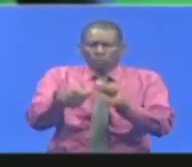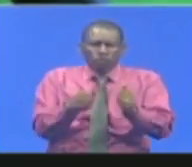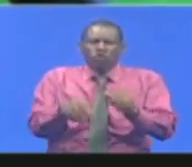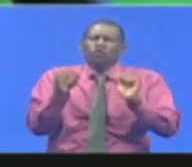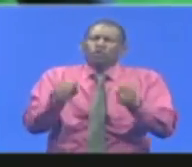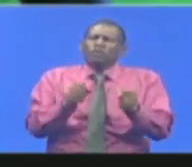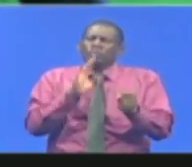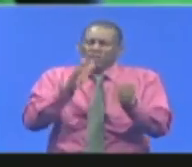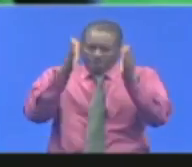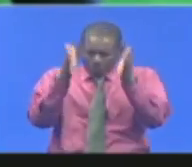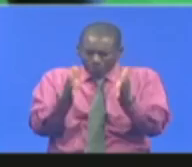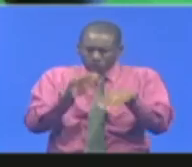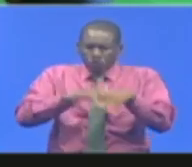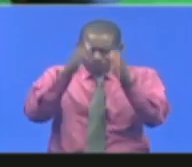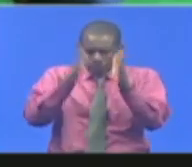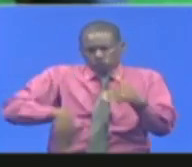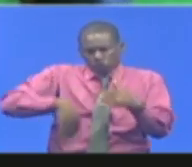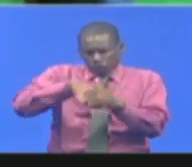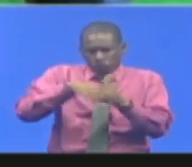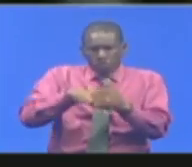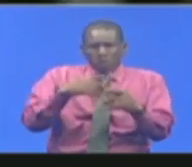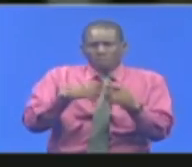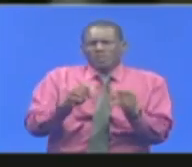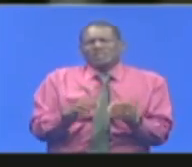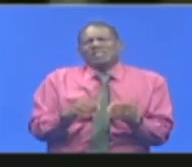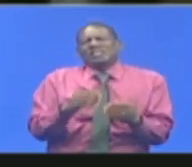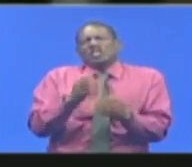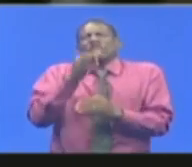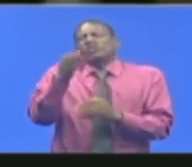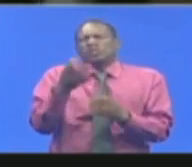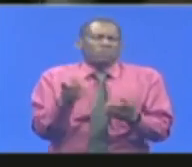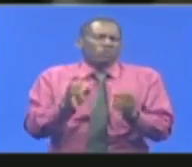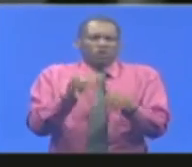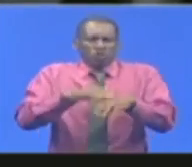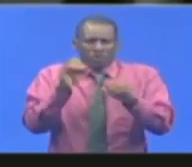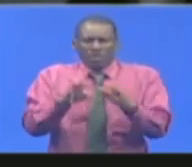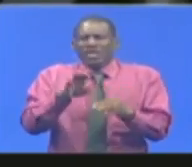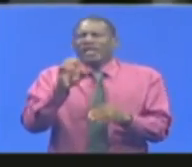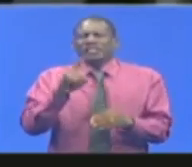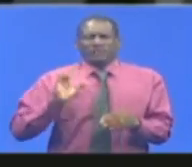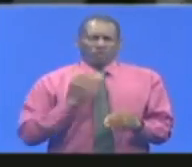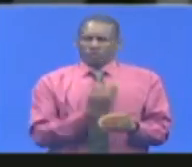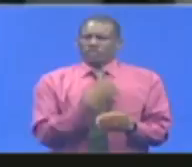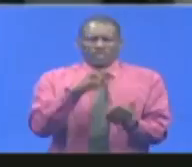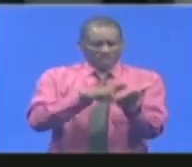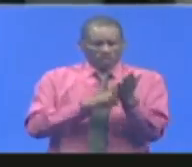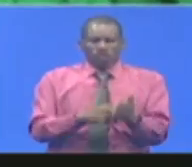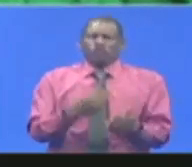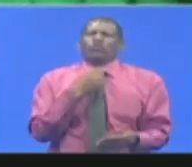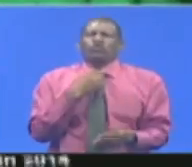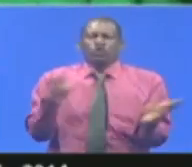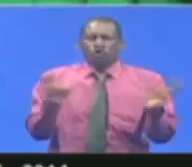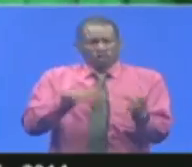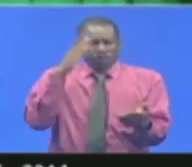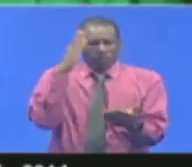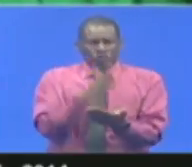mzuri kama sala na siku nyingine huamki vizuri. The Executive Council says the Registrar of Unions has already endorsed